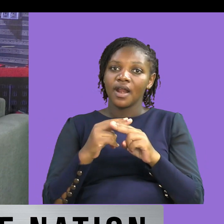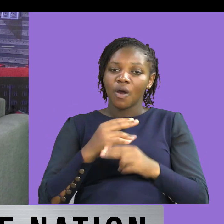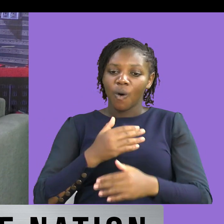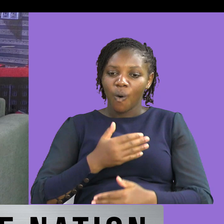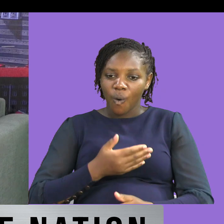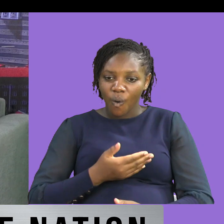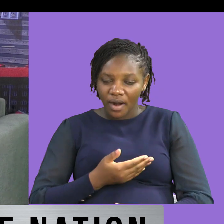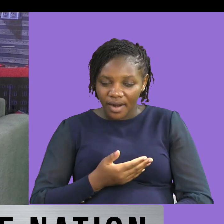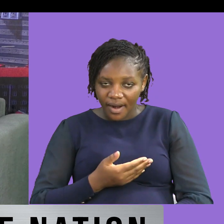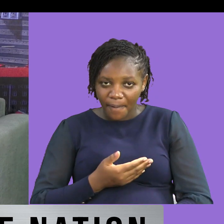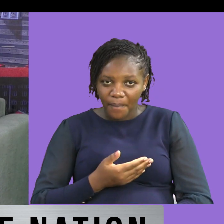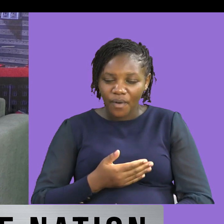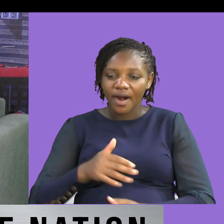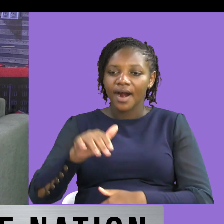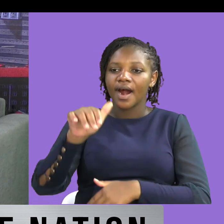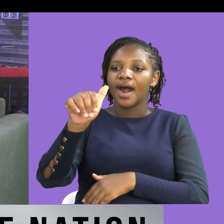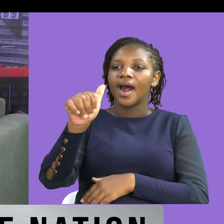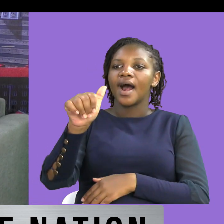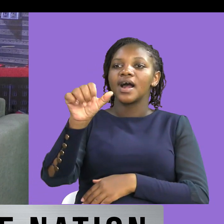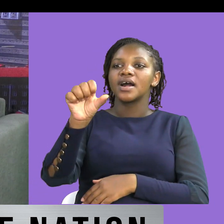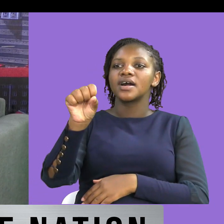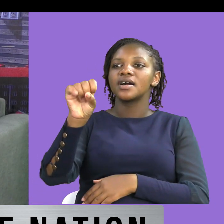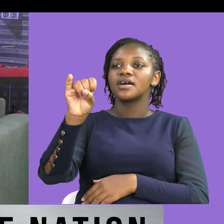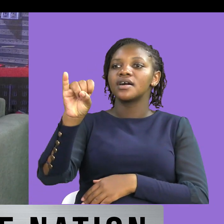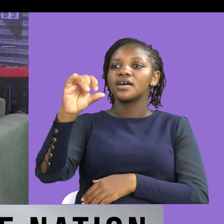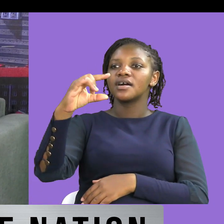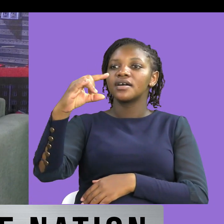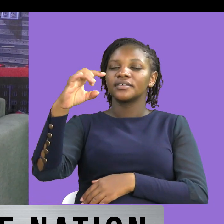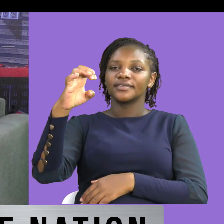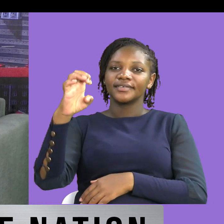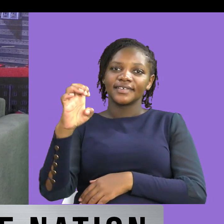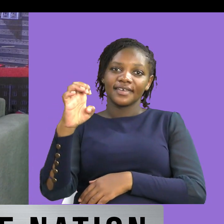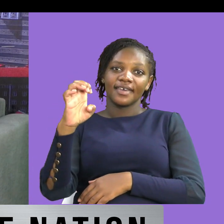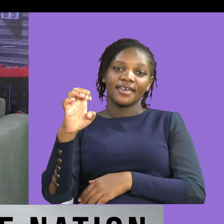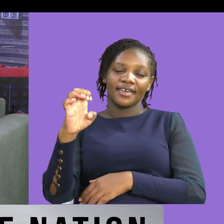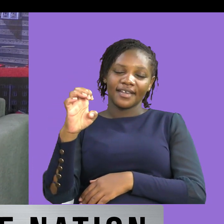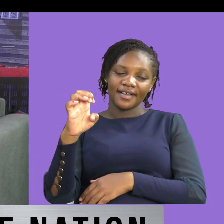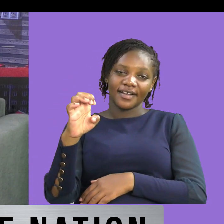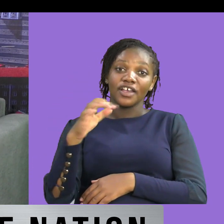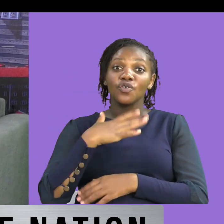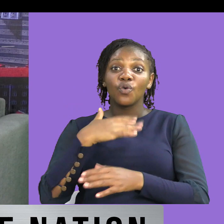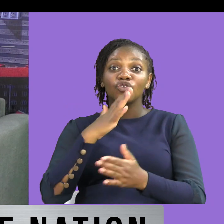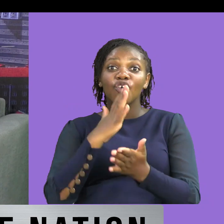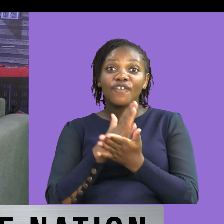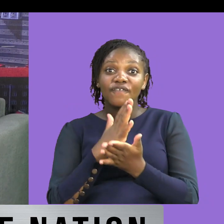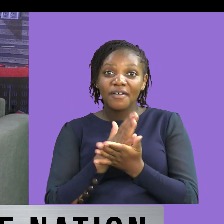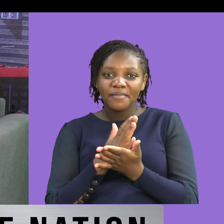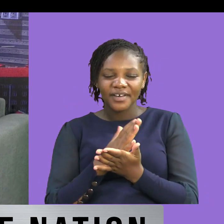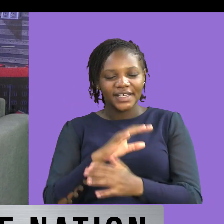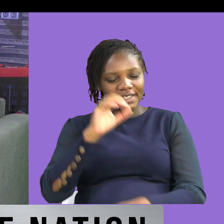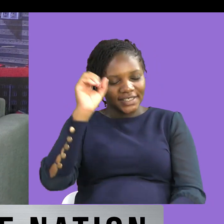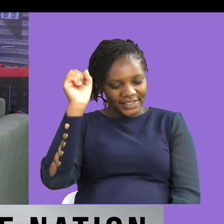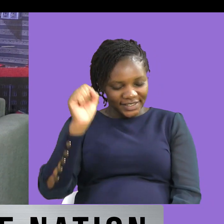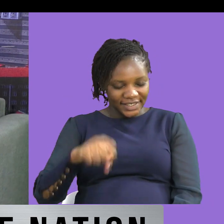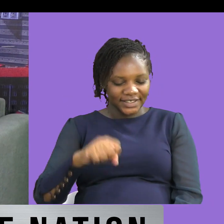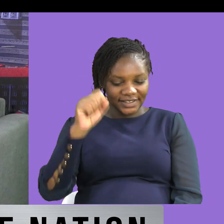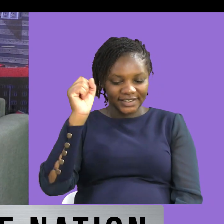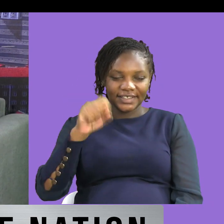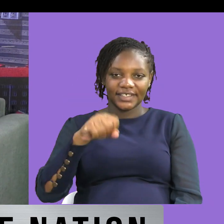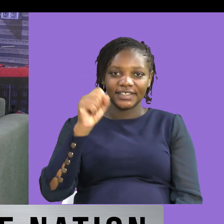Asige. Let's confirm whether she's senator. Oh, you want to confirm this on show? Yes. We can do that